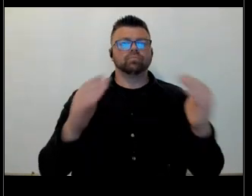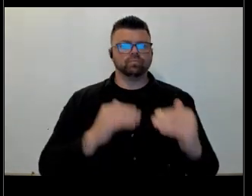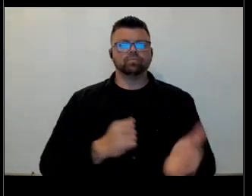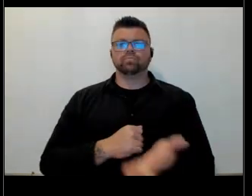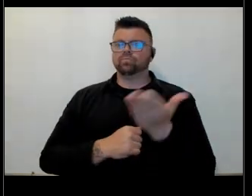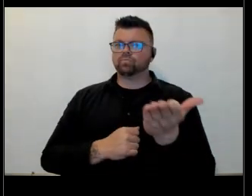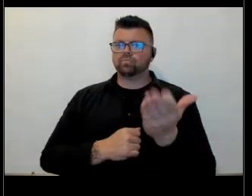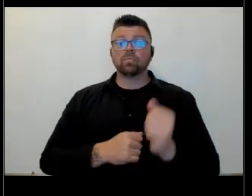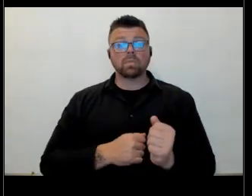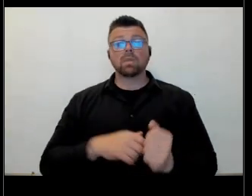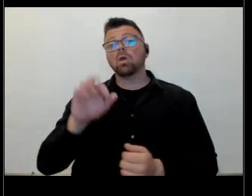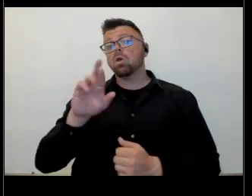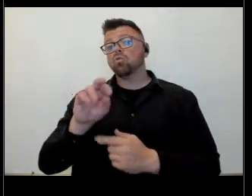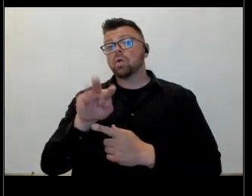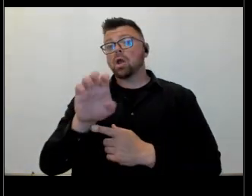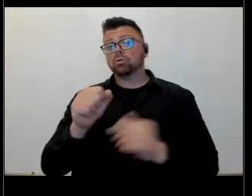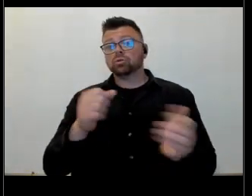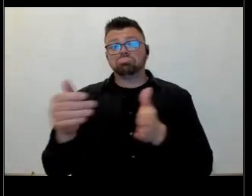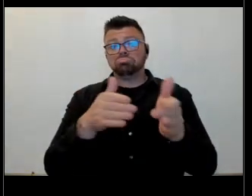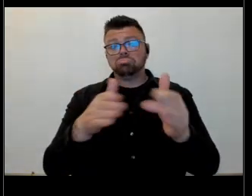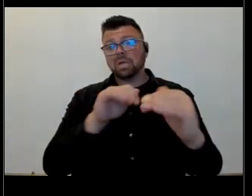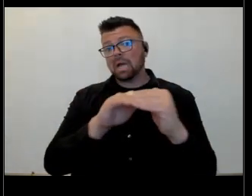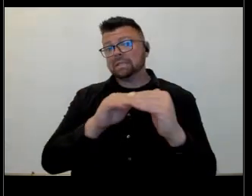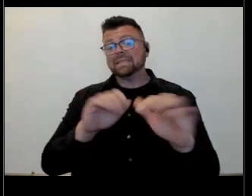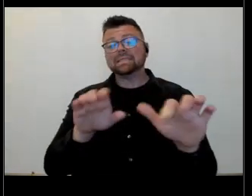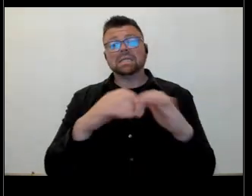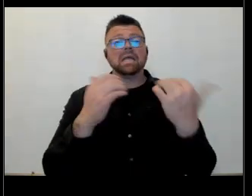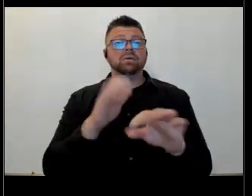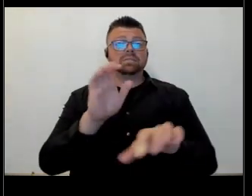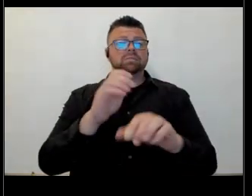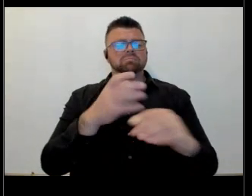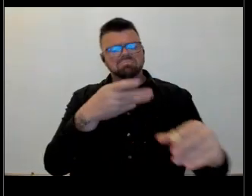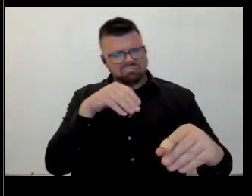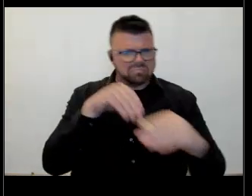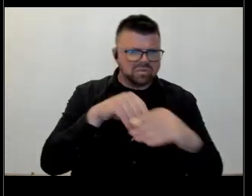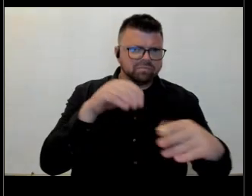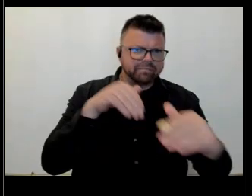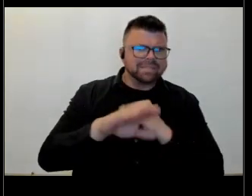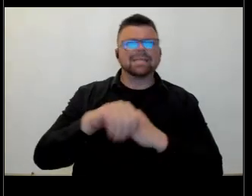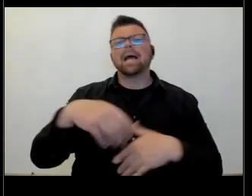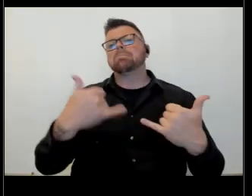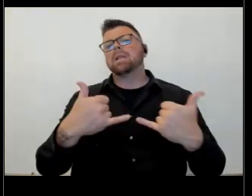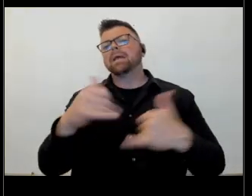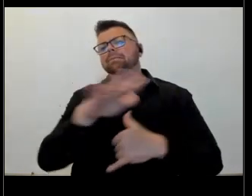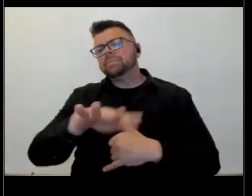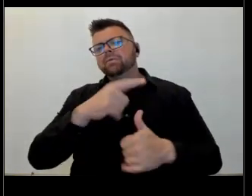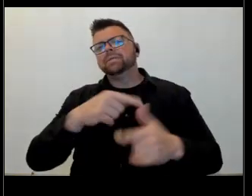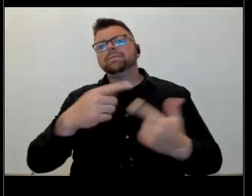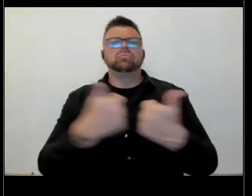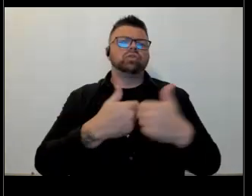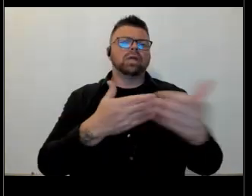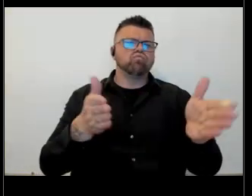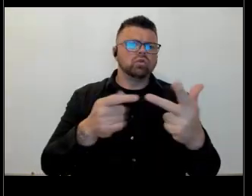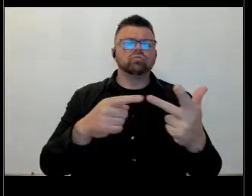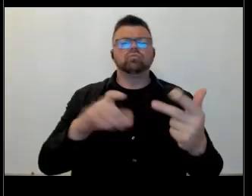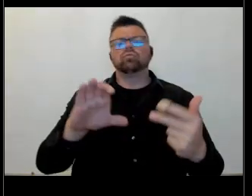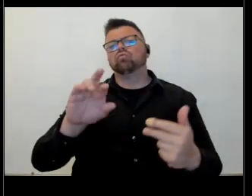The routes to areas inside playgrounds, game rooms,